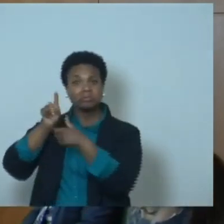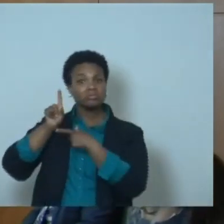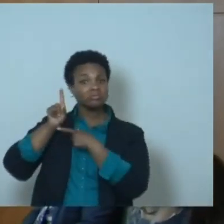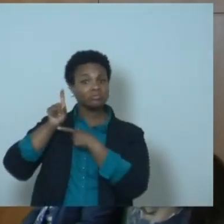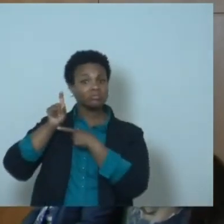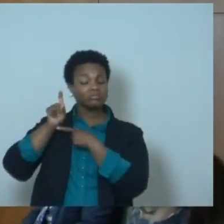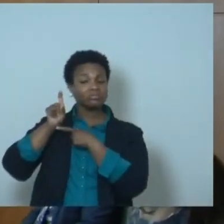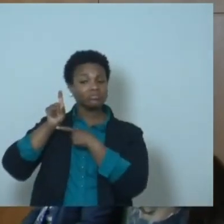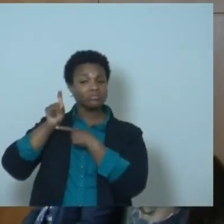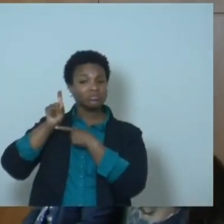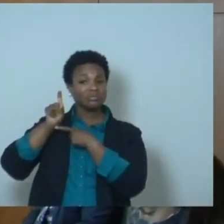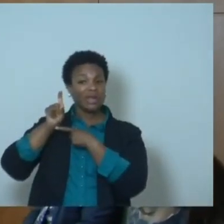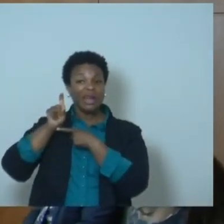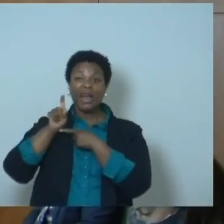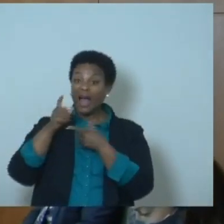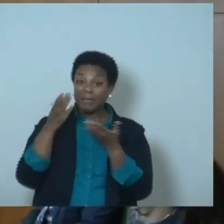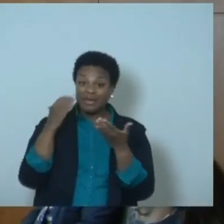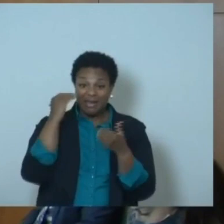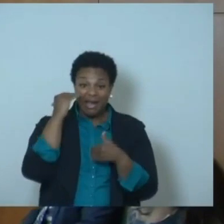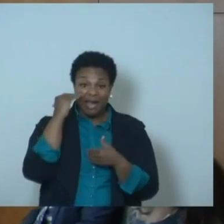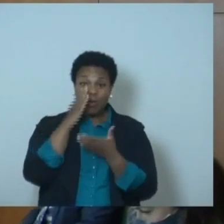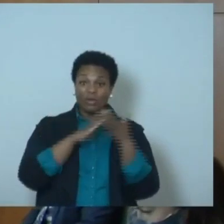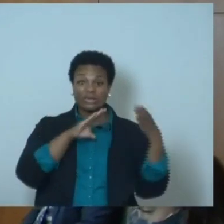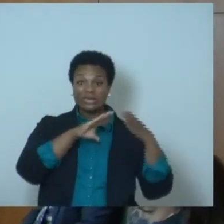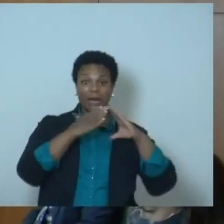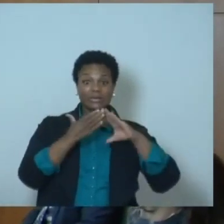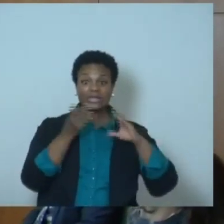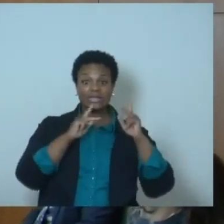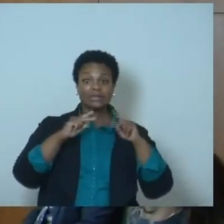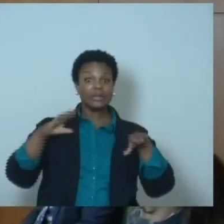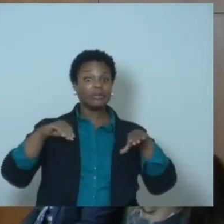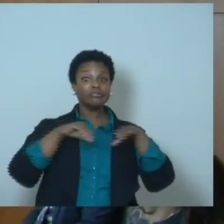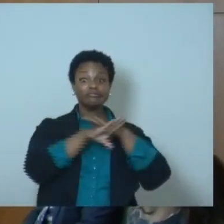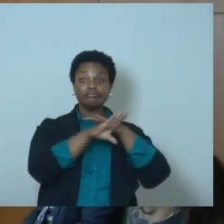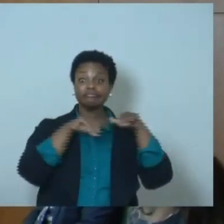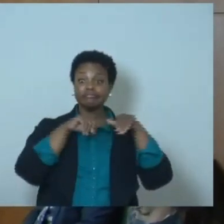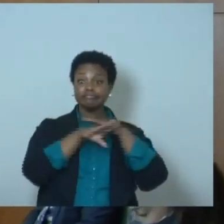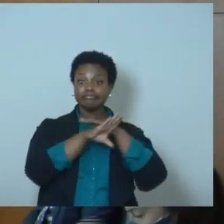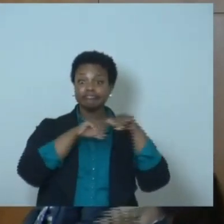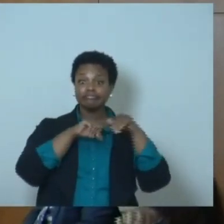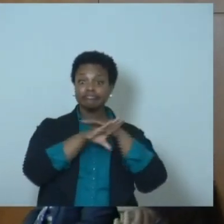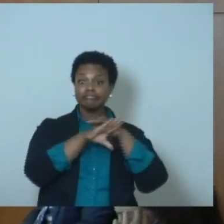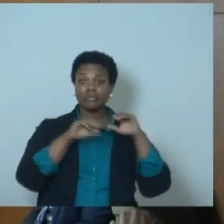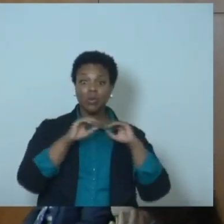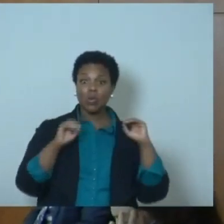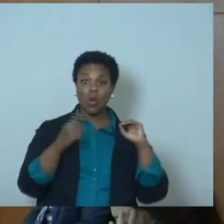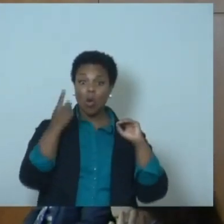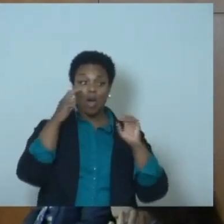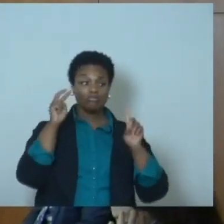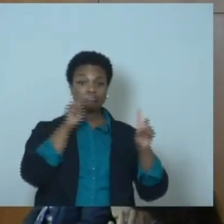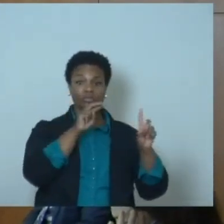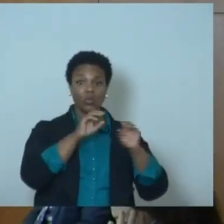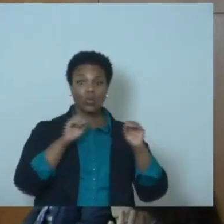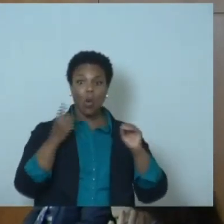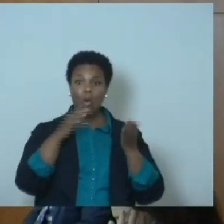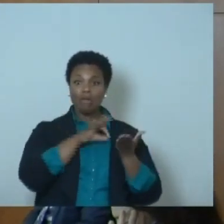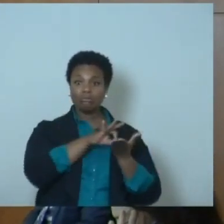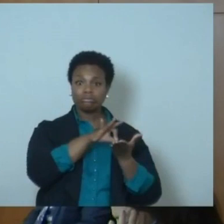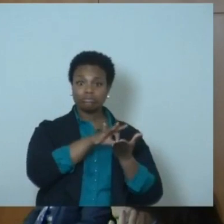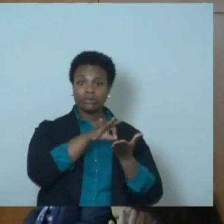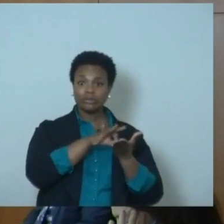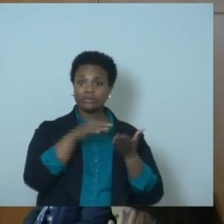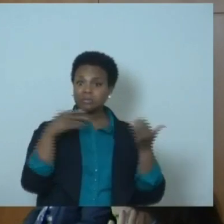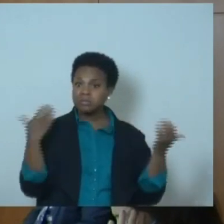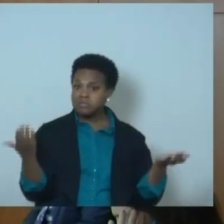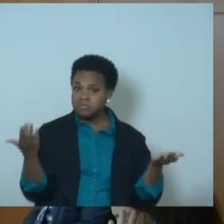are with people coming from outside, but has it been stumbled upon by contact tracing? And then the last part of